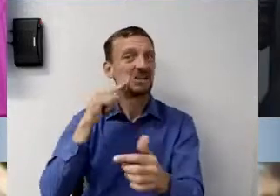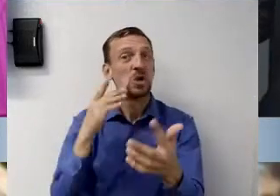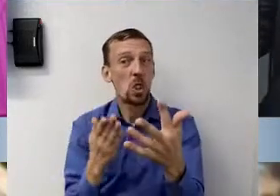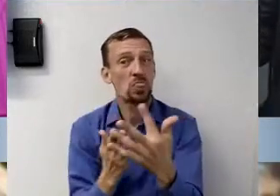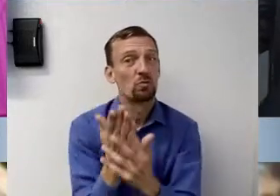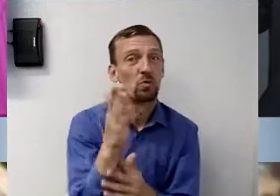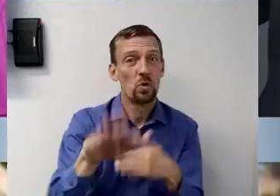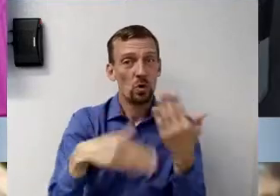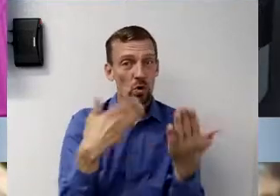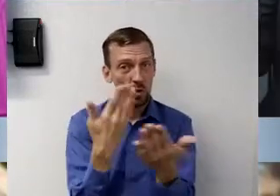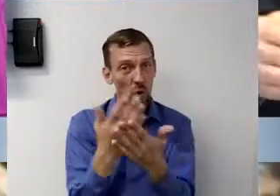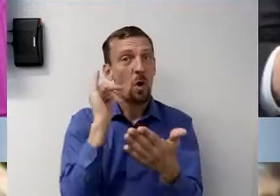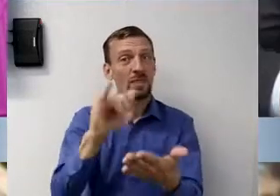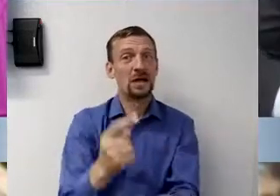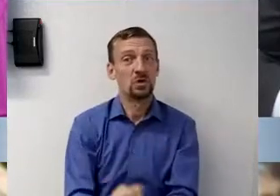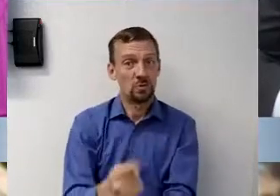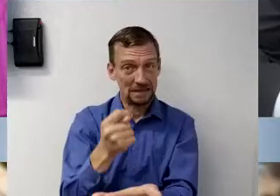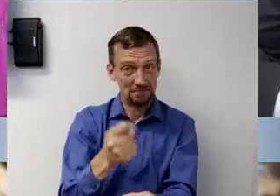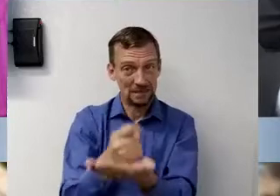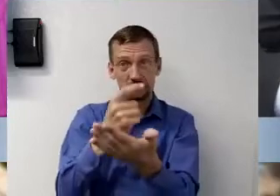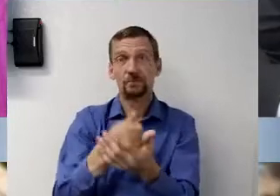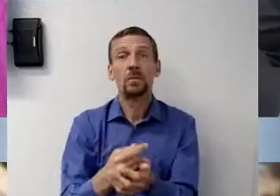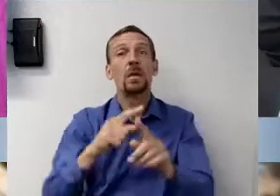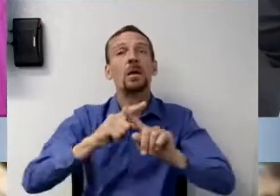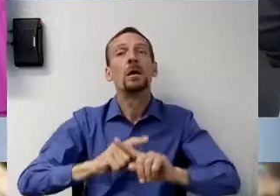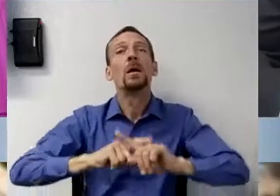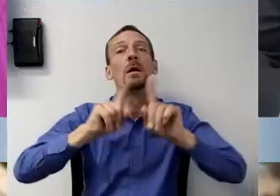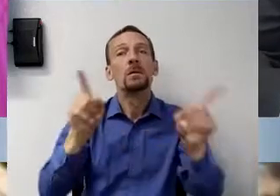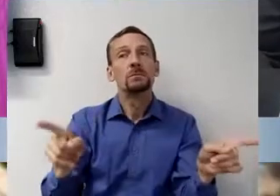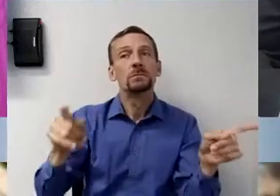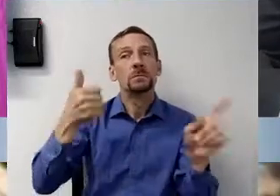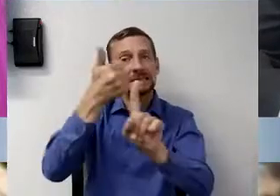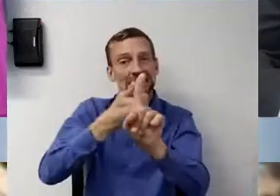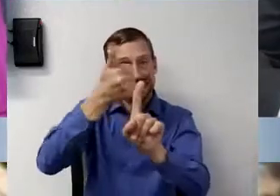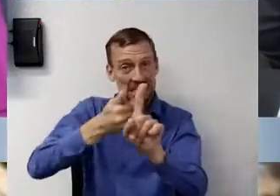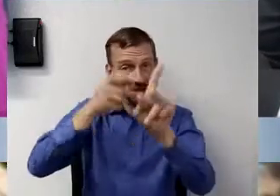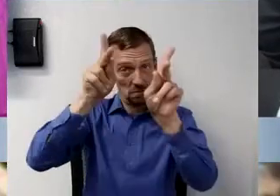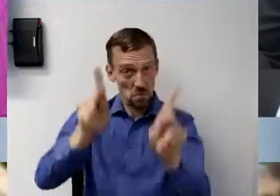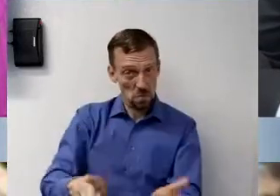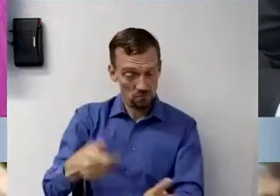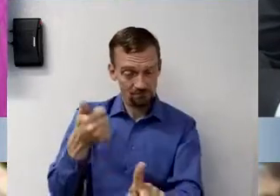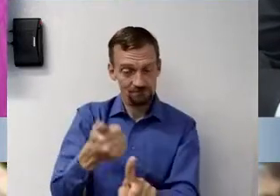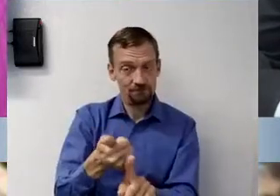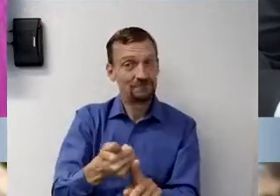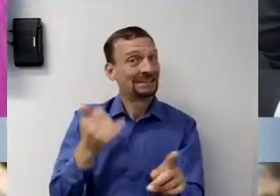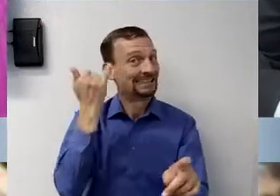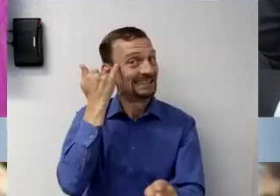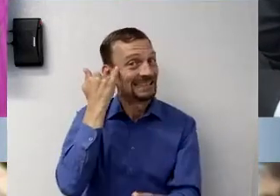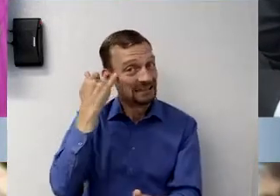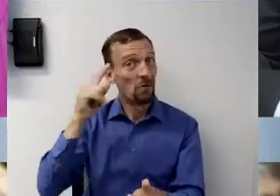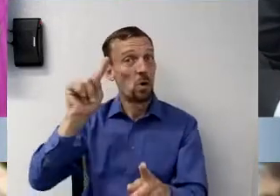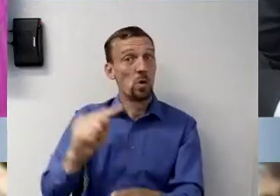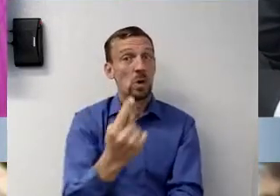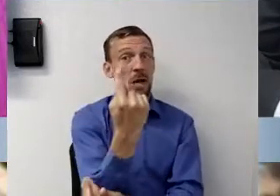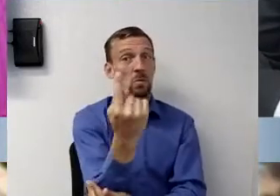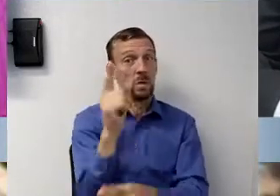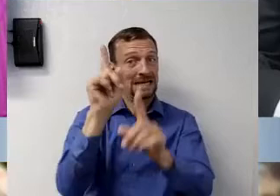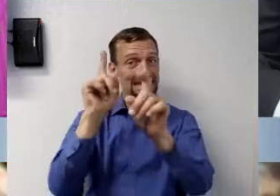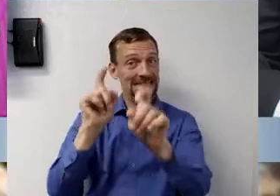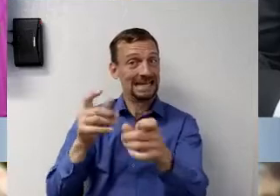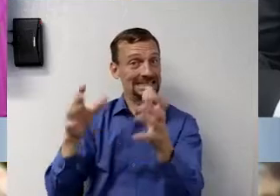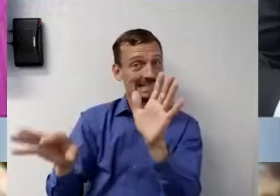the negative tests that will occur down the road too, but they only count each person and only that one